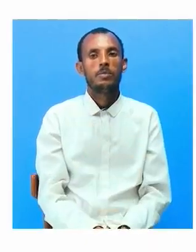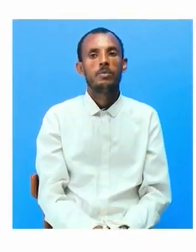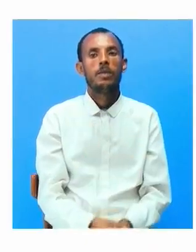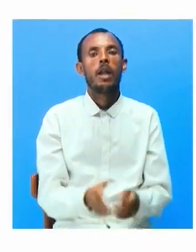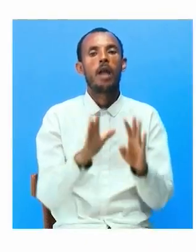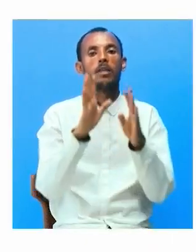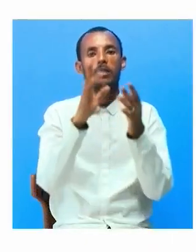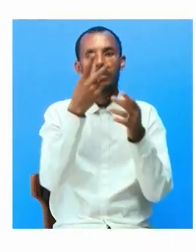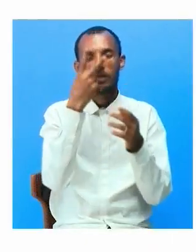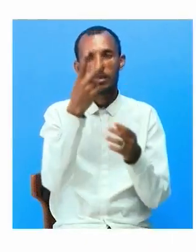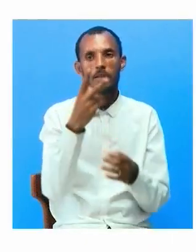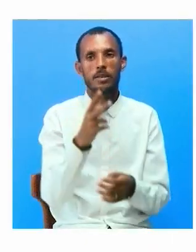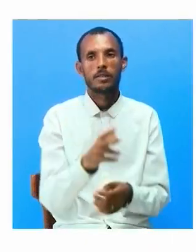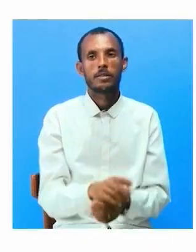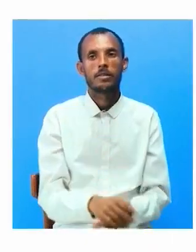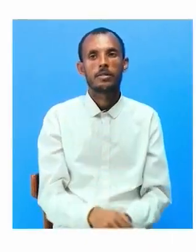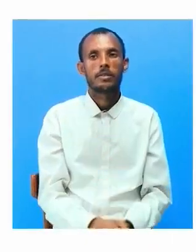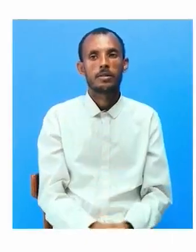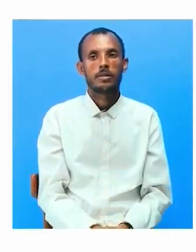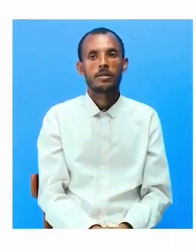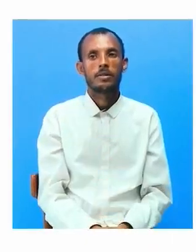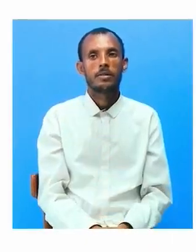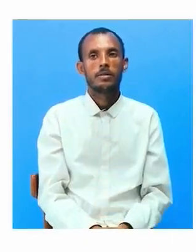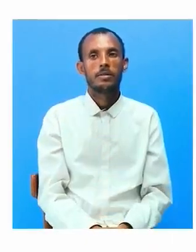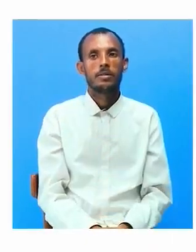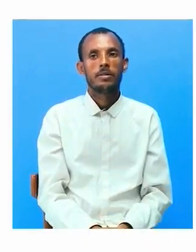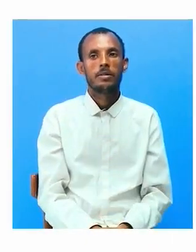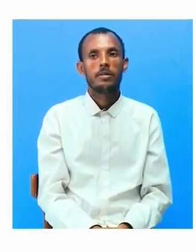let's see this one through example.